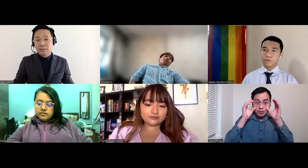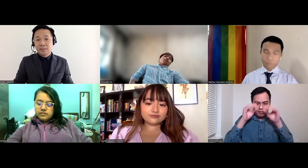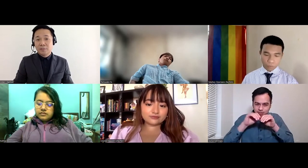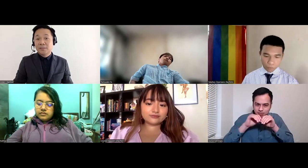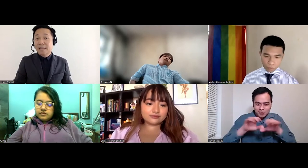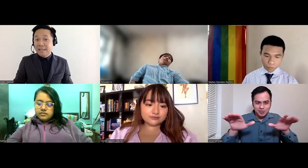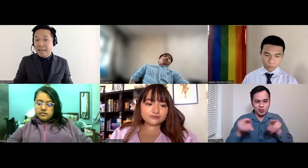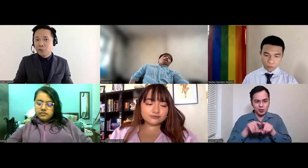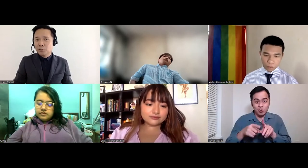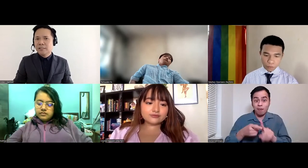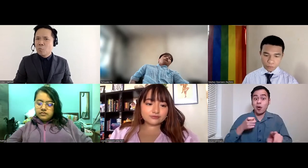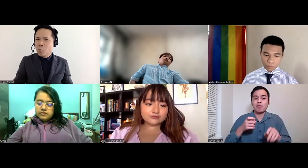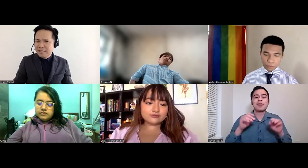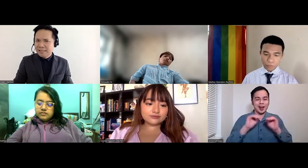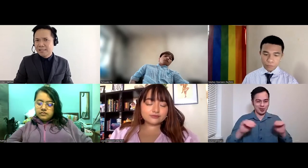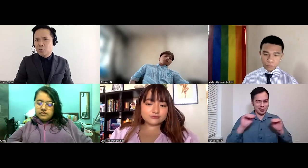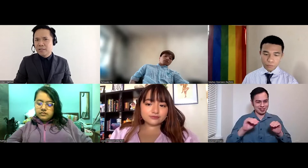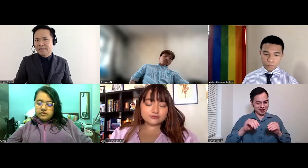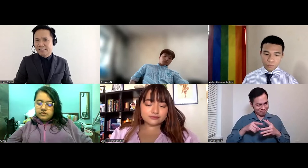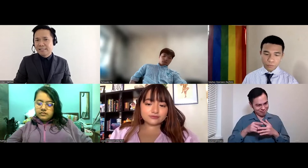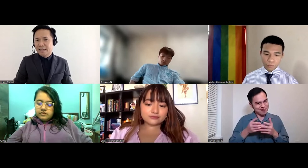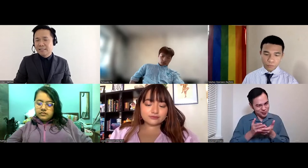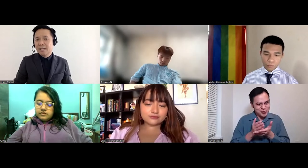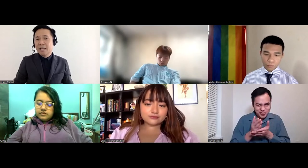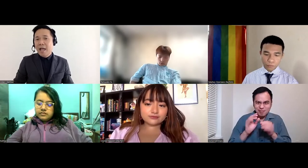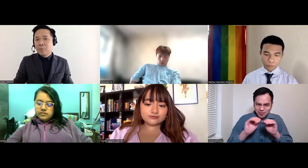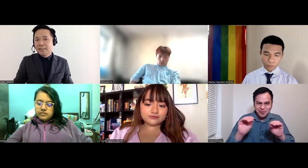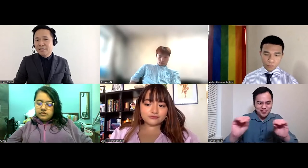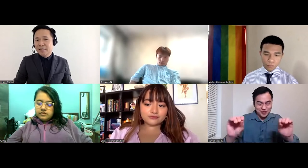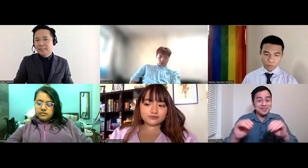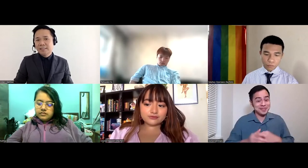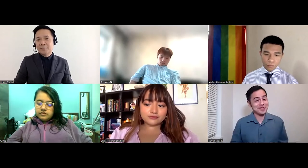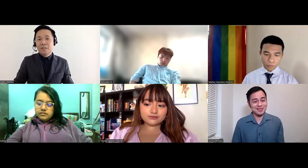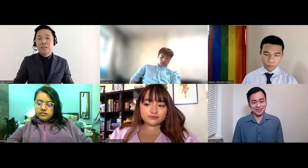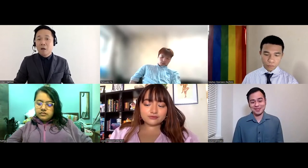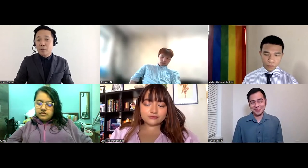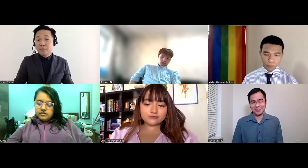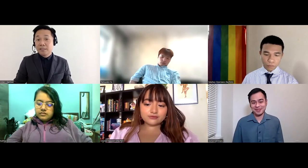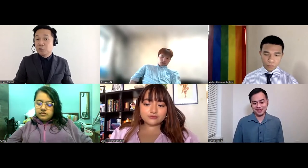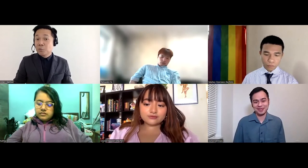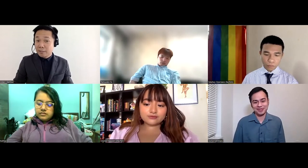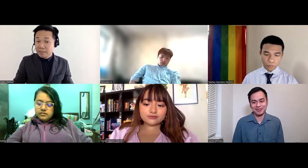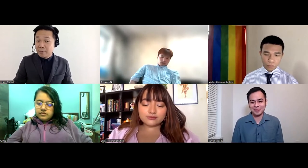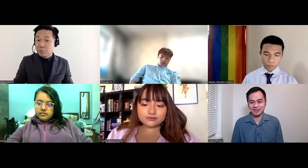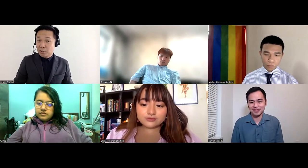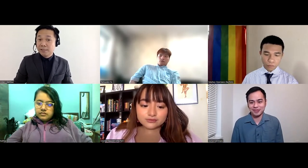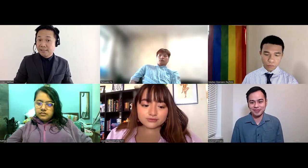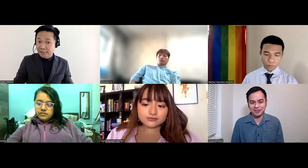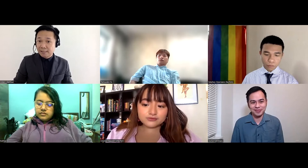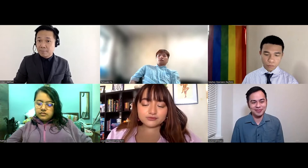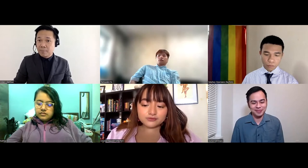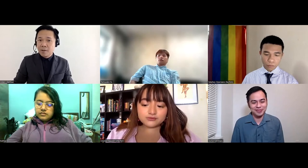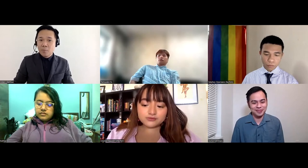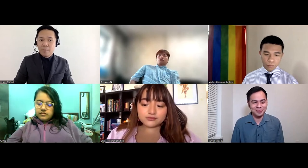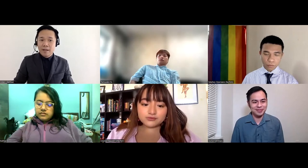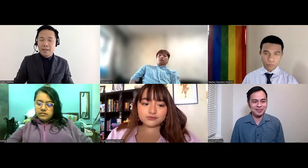promote the use of sign language. The awareness has increased since then, and we see that this has been incorporated into the education